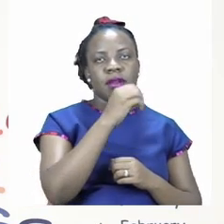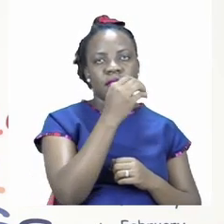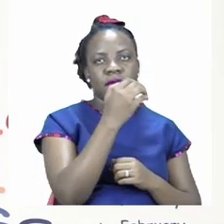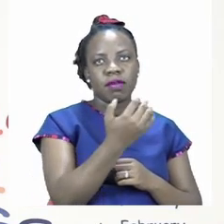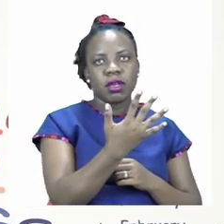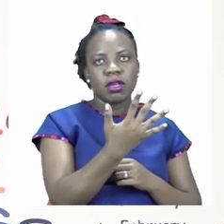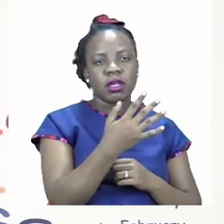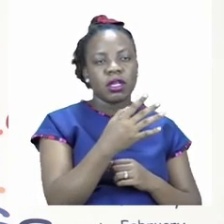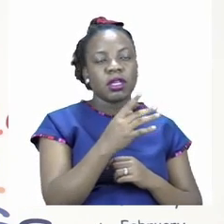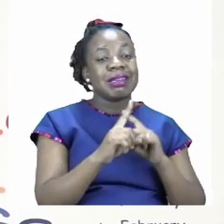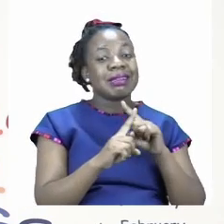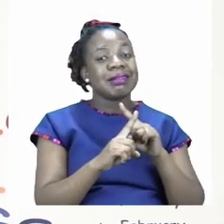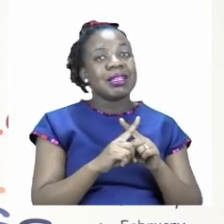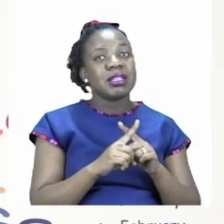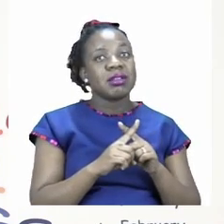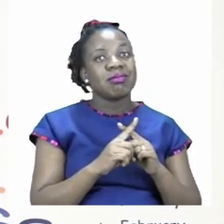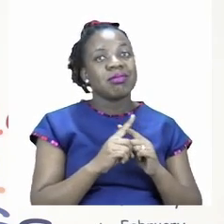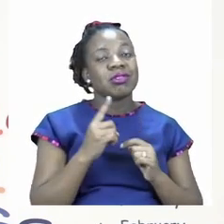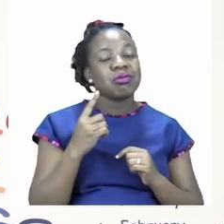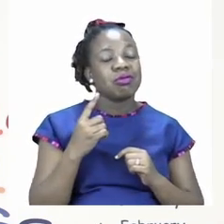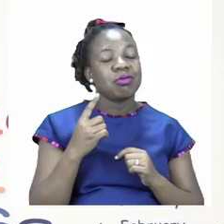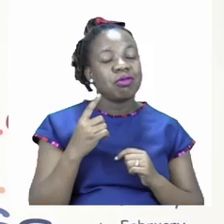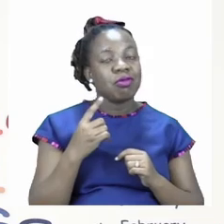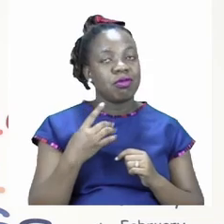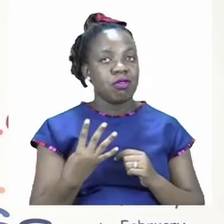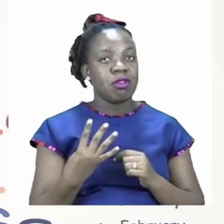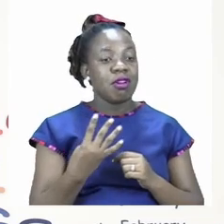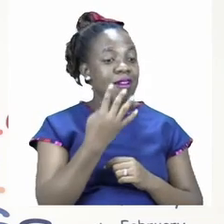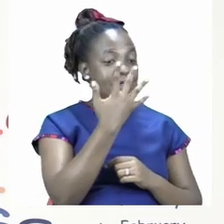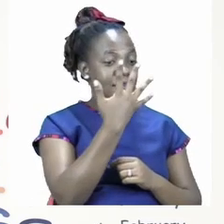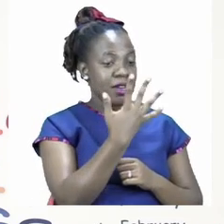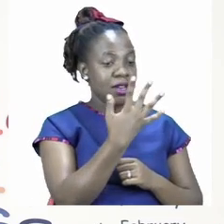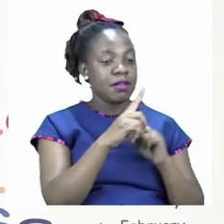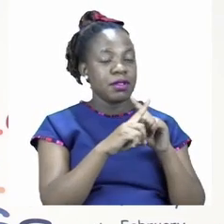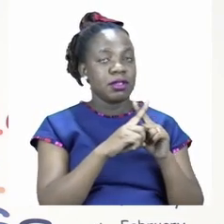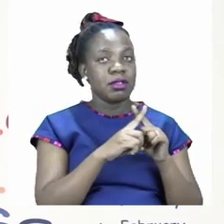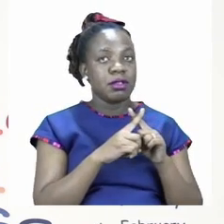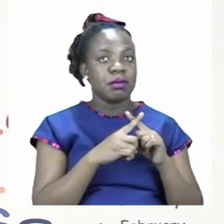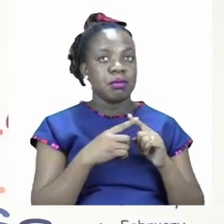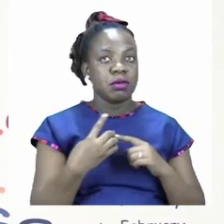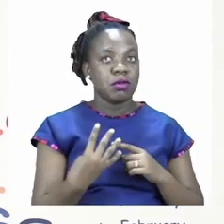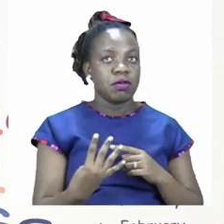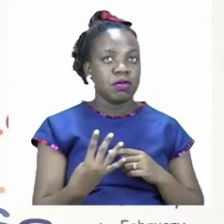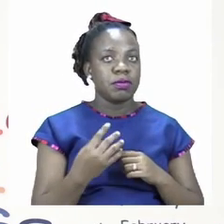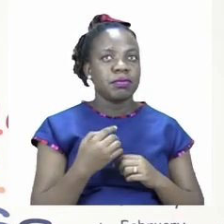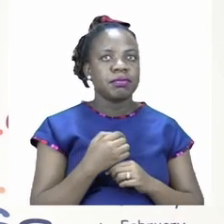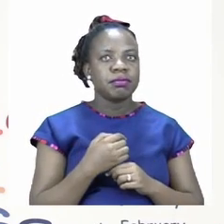5 times 4. Now 5 times 4, boys and girls, is,